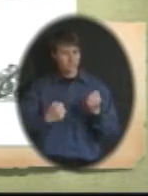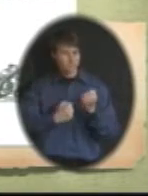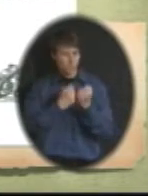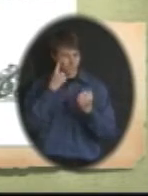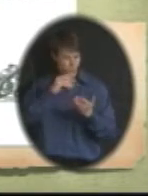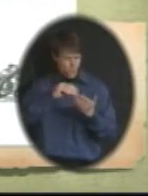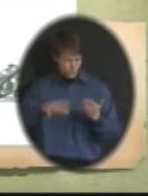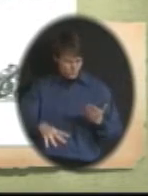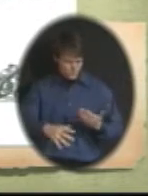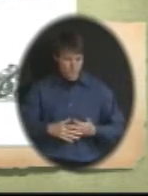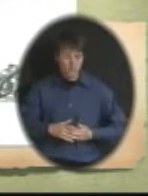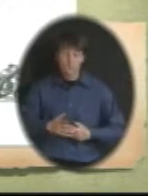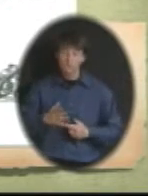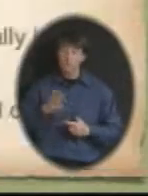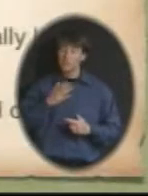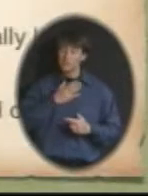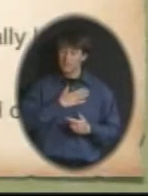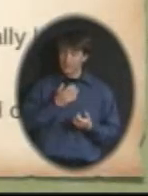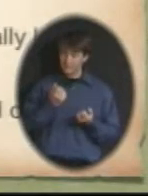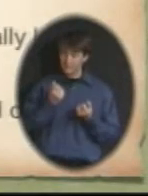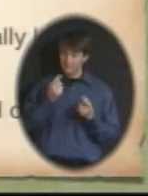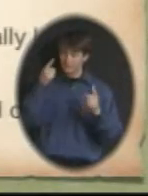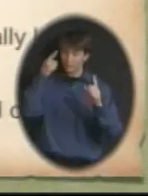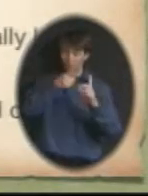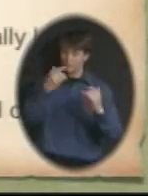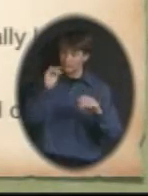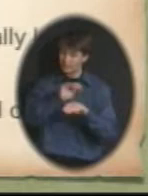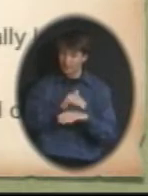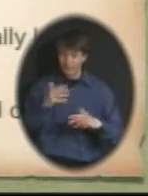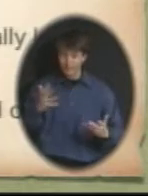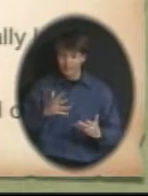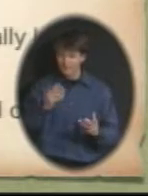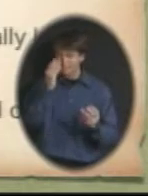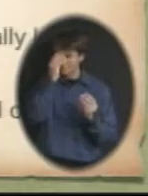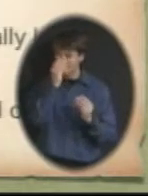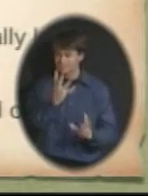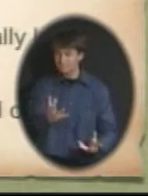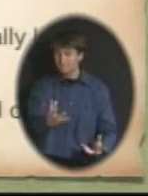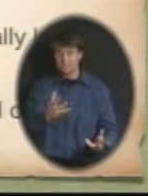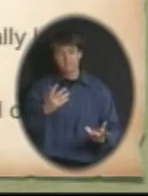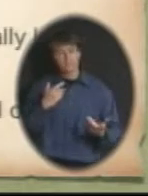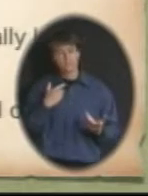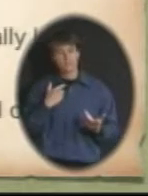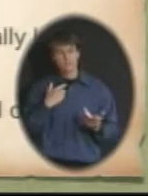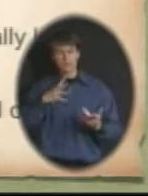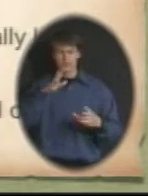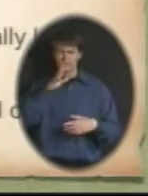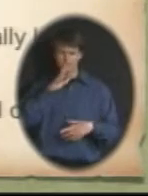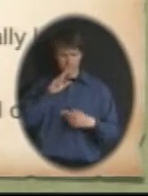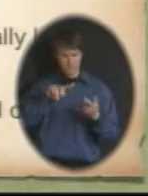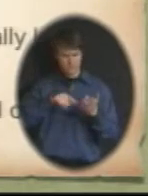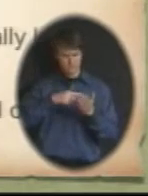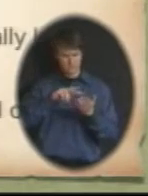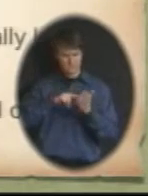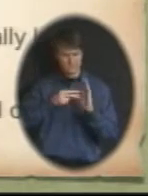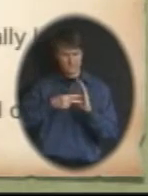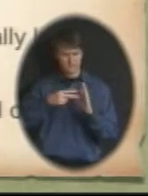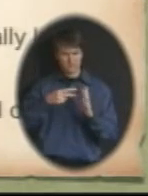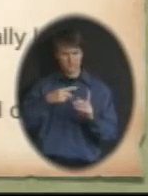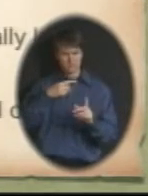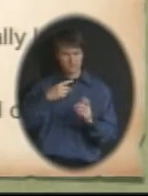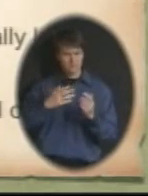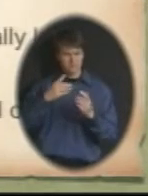students. And so my attempt tonight is to share a little bit with you, what are we talking about when we talk about positive behavior intervention and